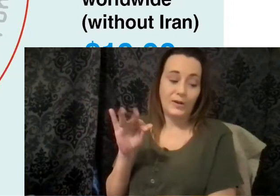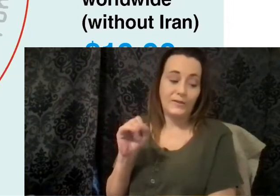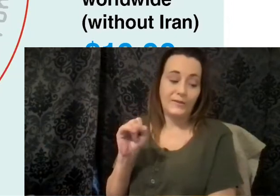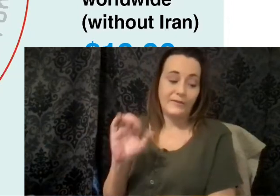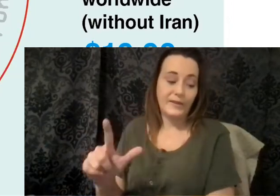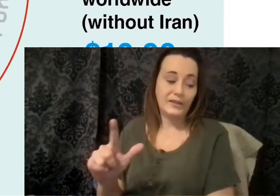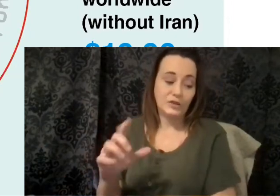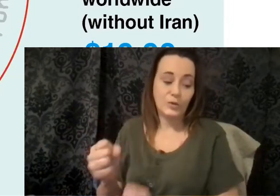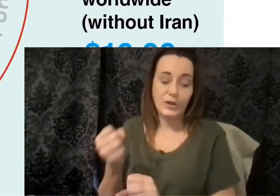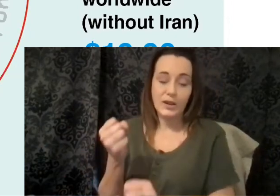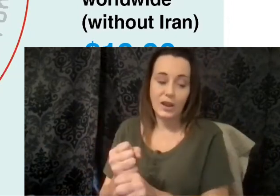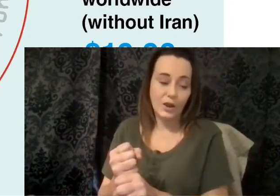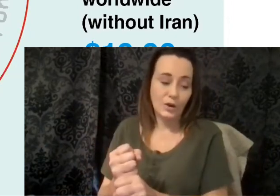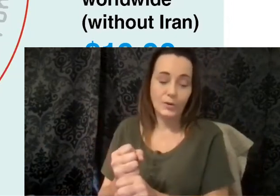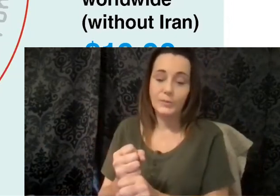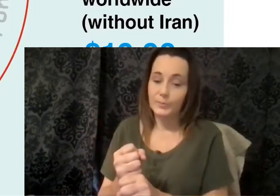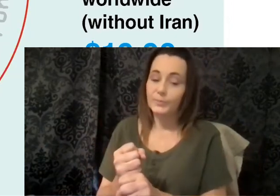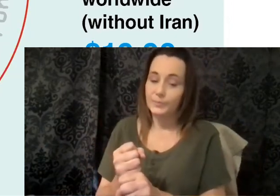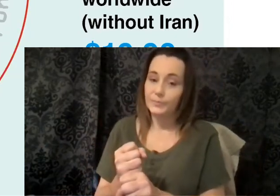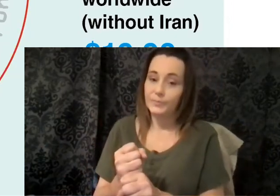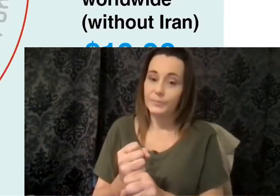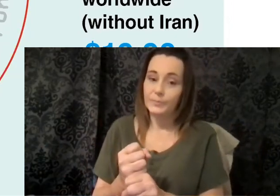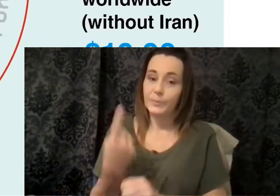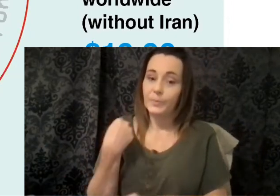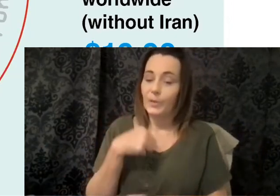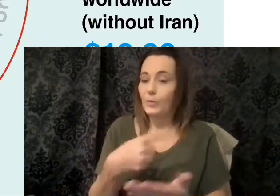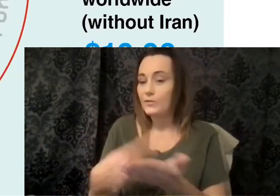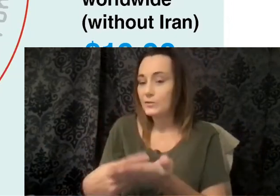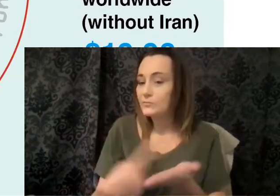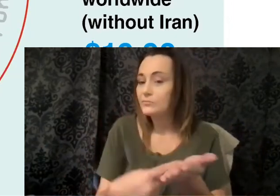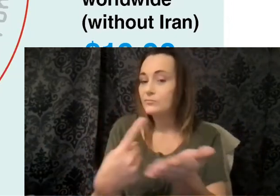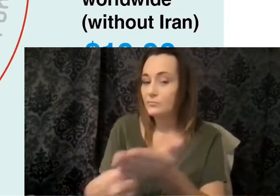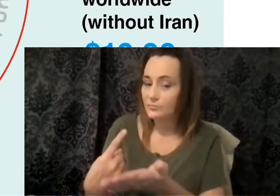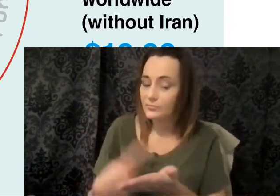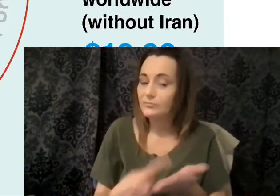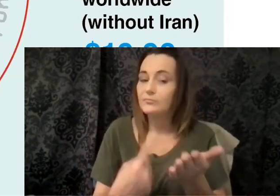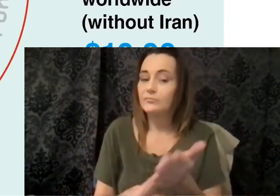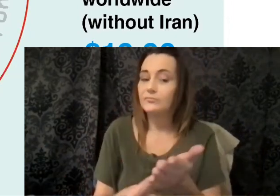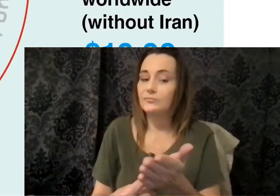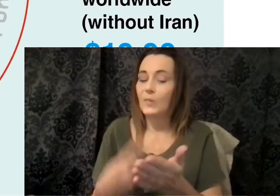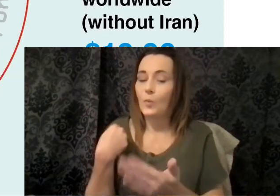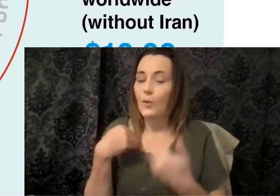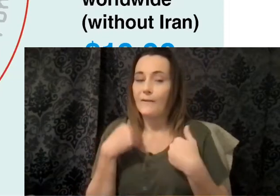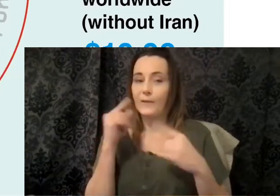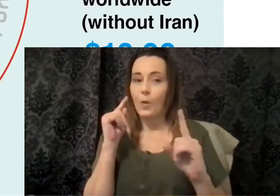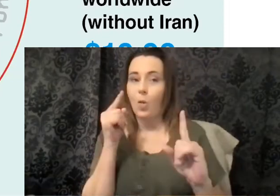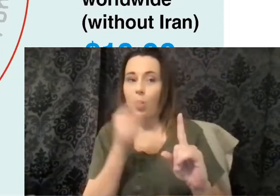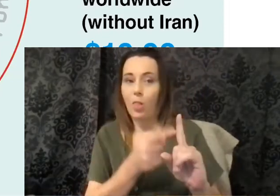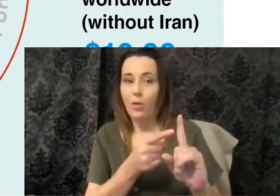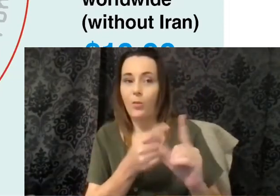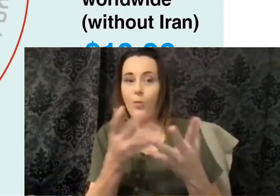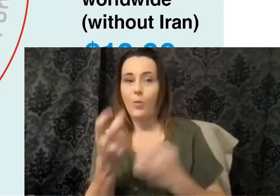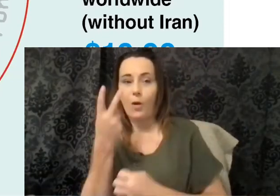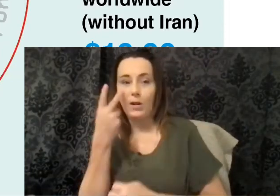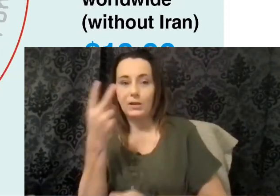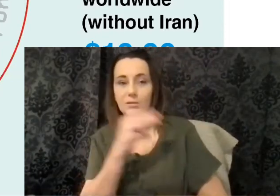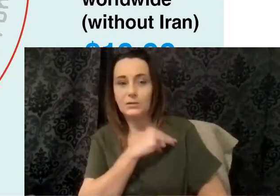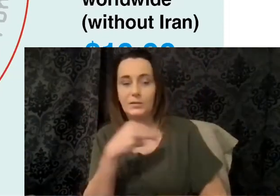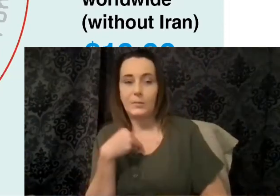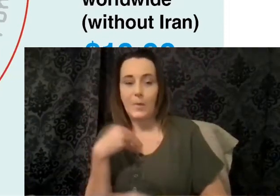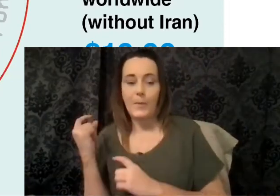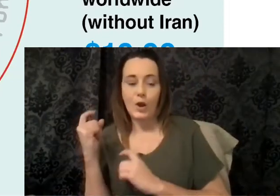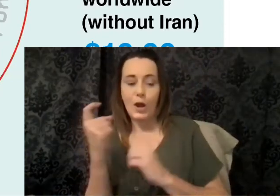Vision discussions. And we'd like to see, we have a goal that we'd like to see member contributions make